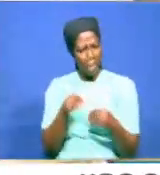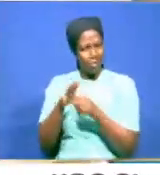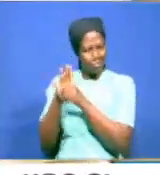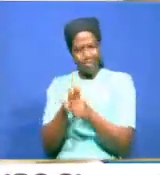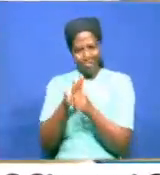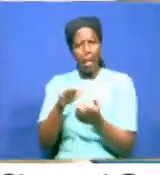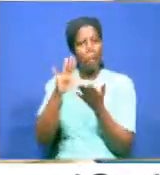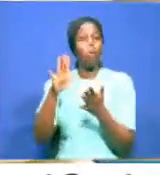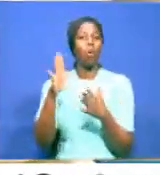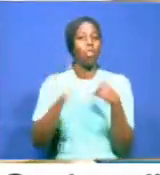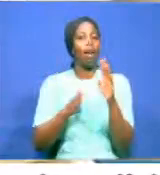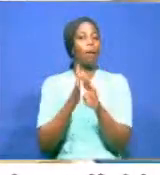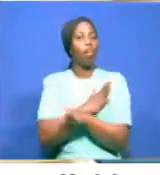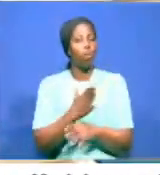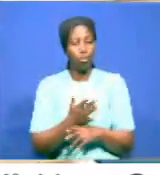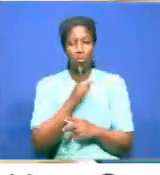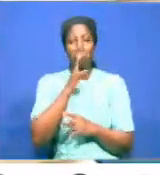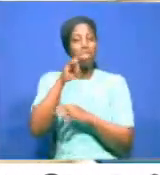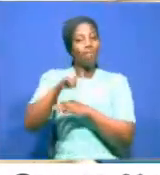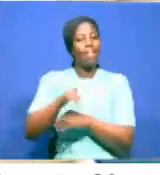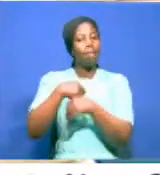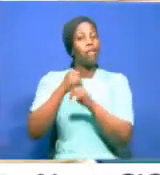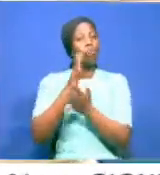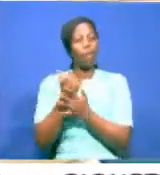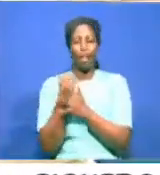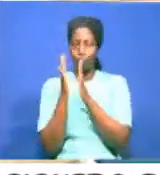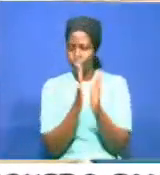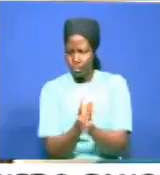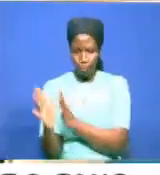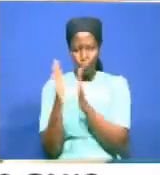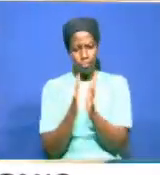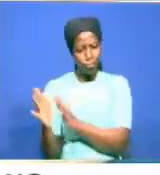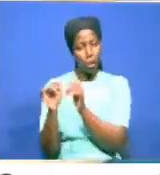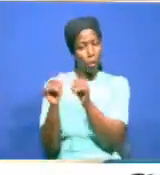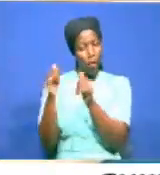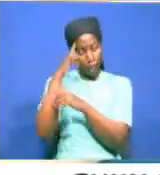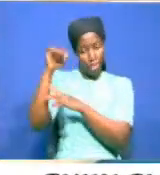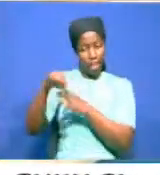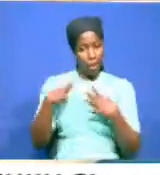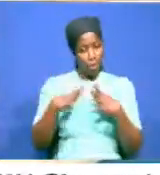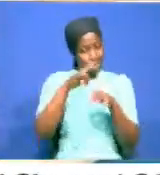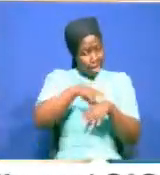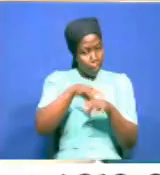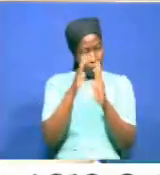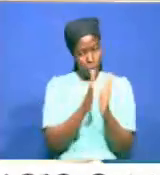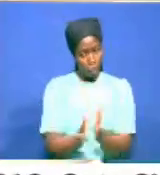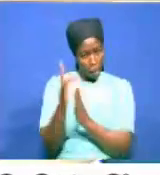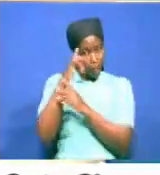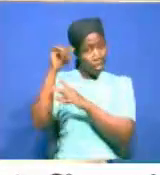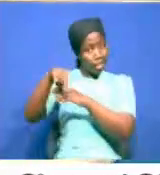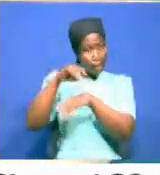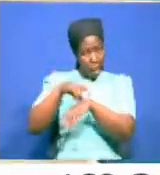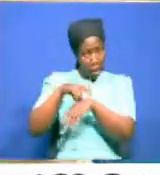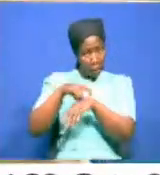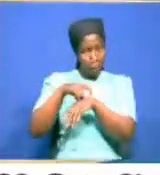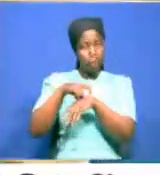that there's preparation for these people. Yes. And even as we ensure that there's preparation for these people, when it comes to